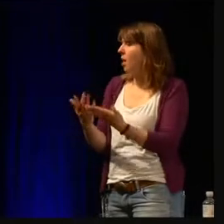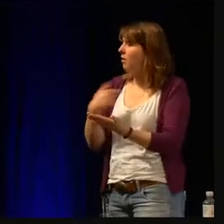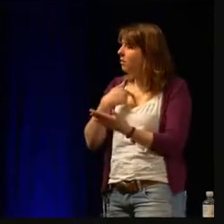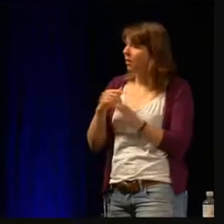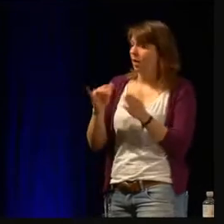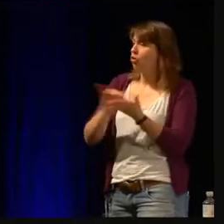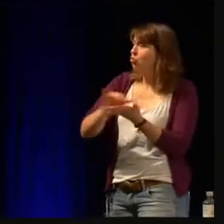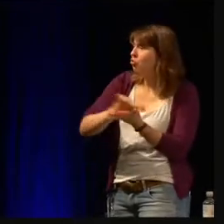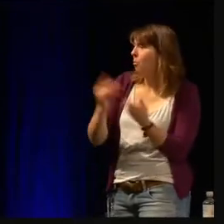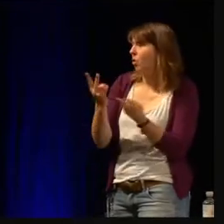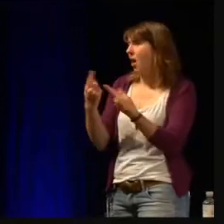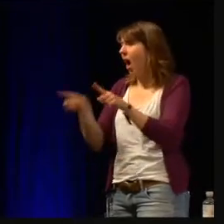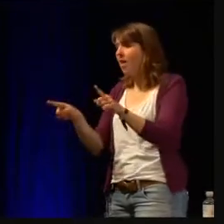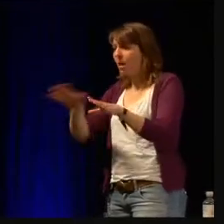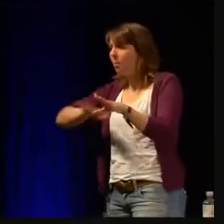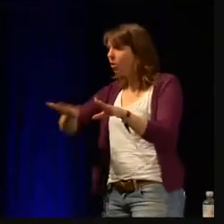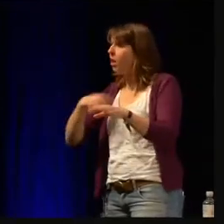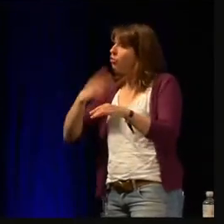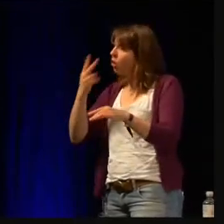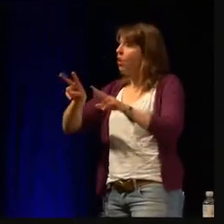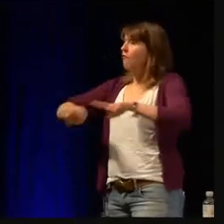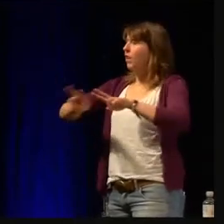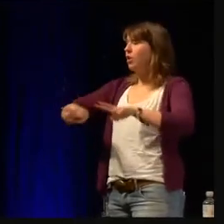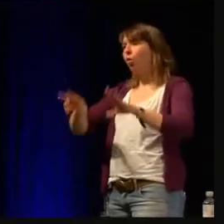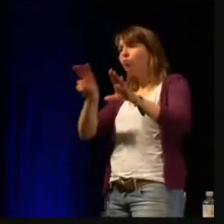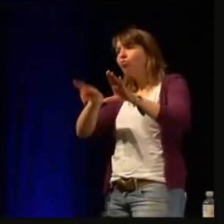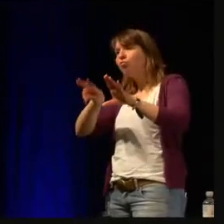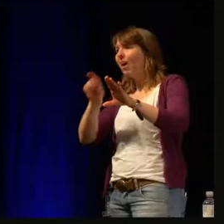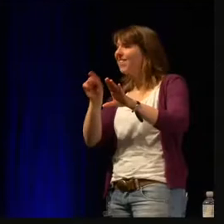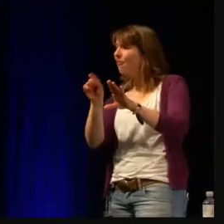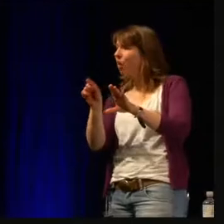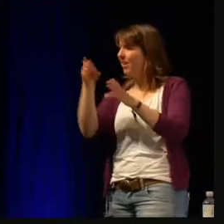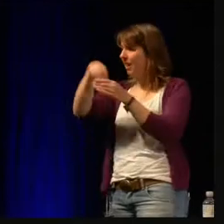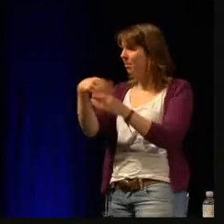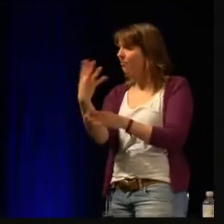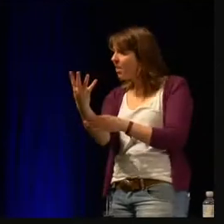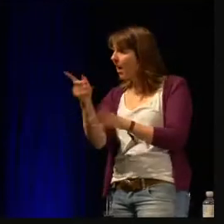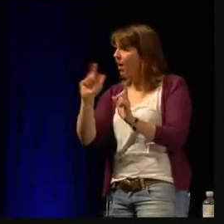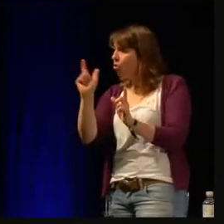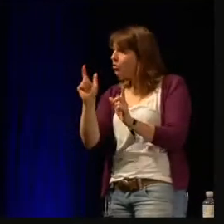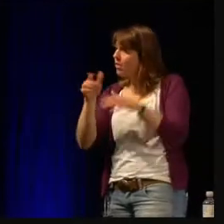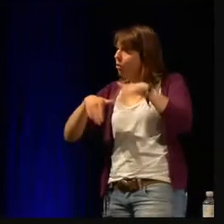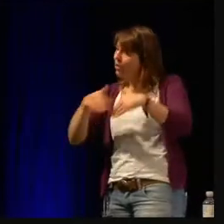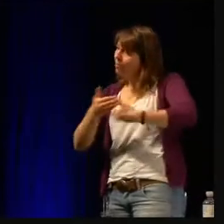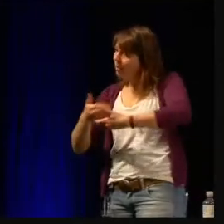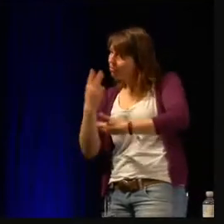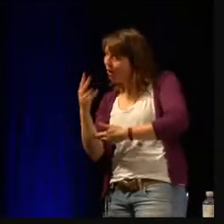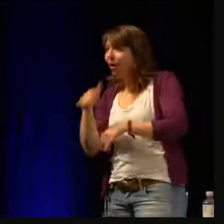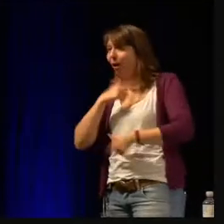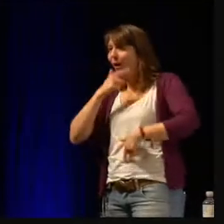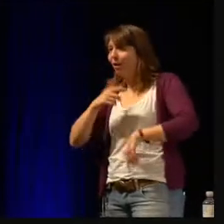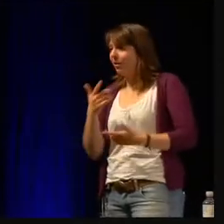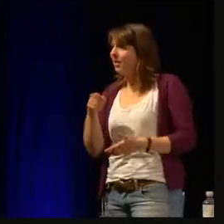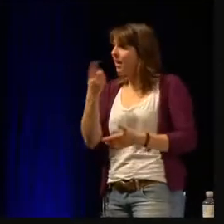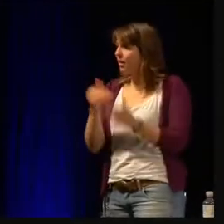So other examples are Netflix or YouTube. If you look at some videos, and four